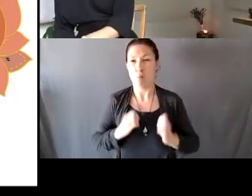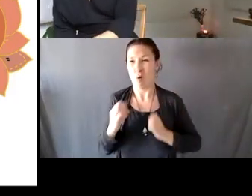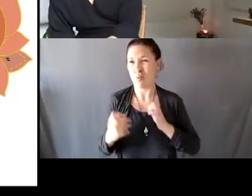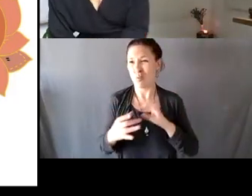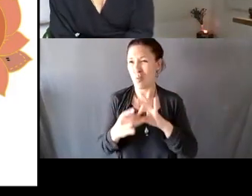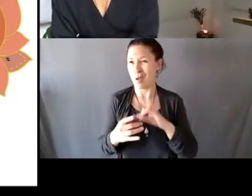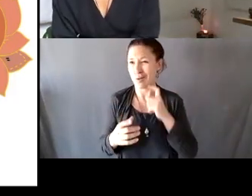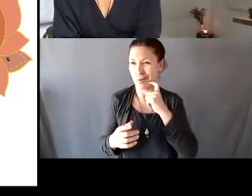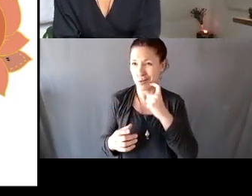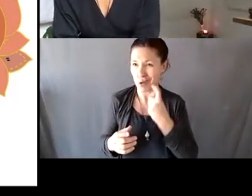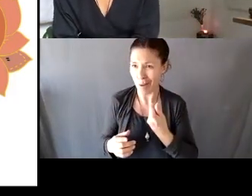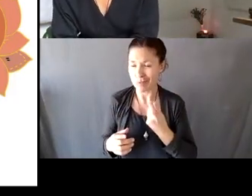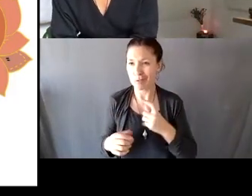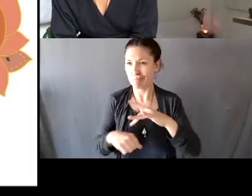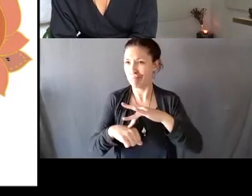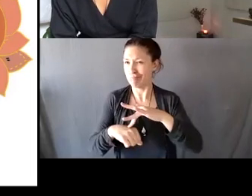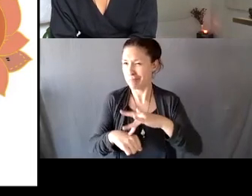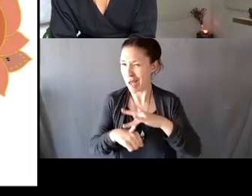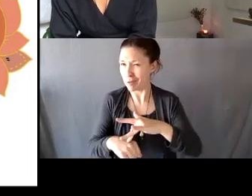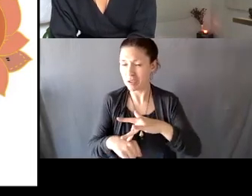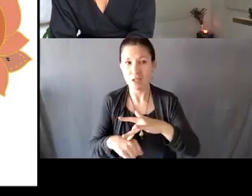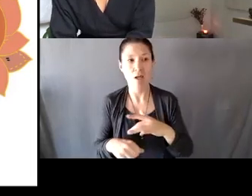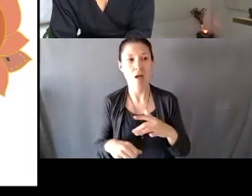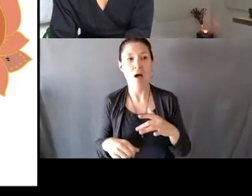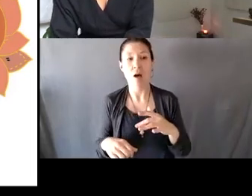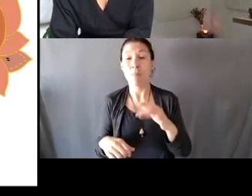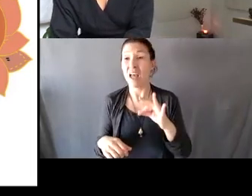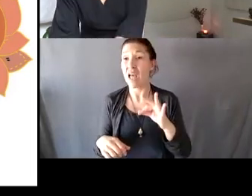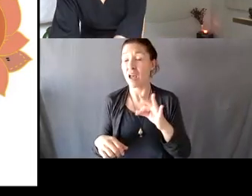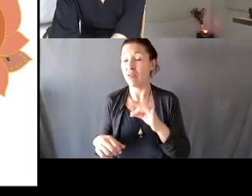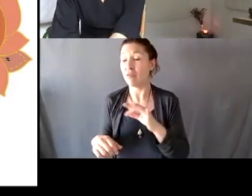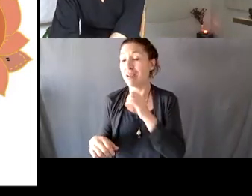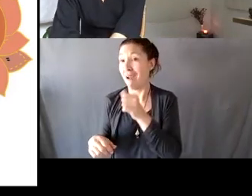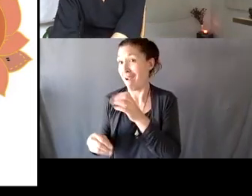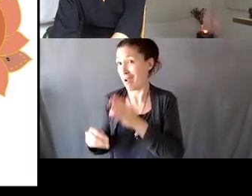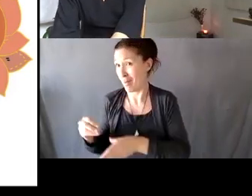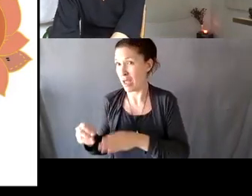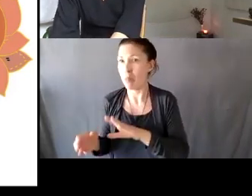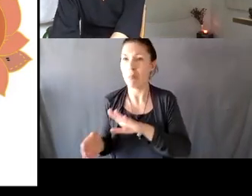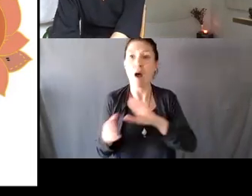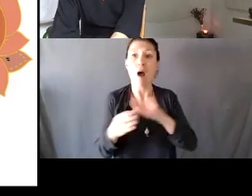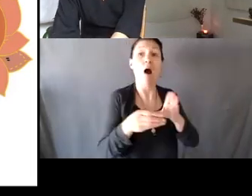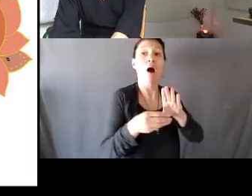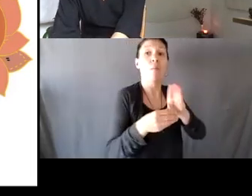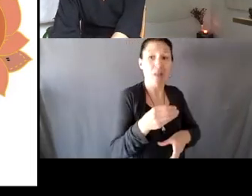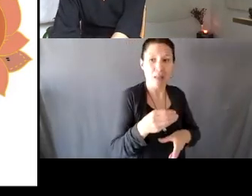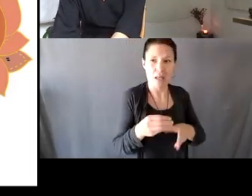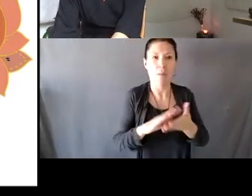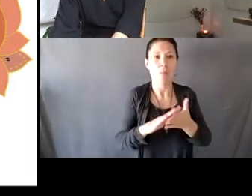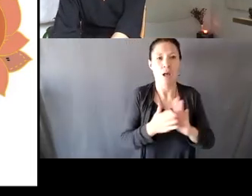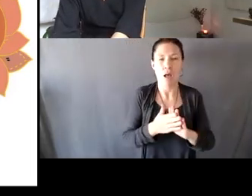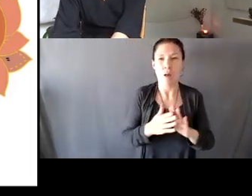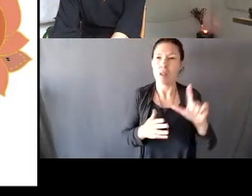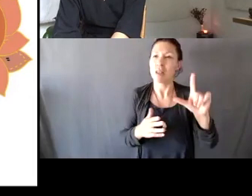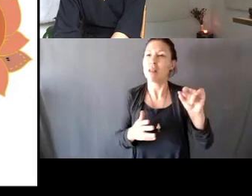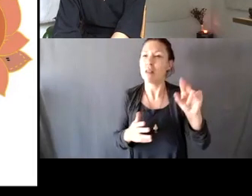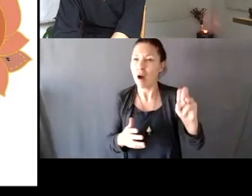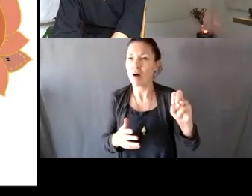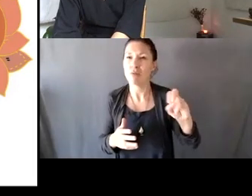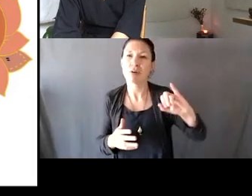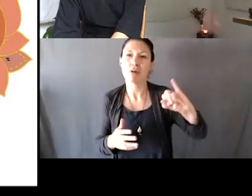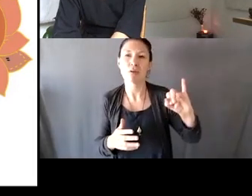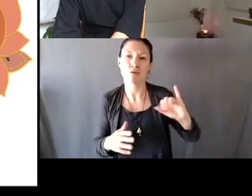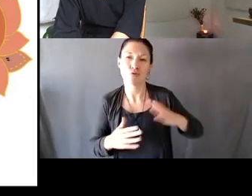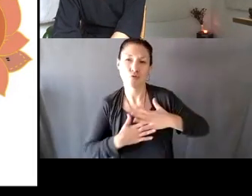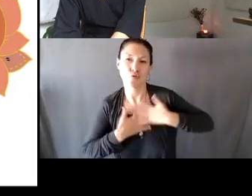let it complete, it becomes love and joy. So the function of this sound is to open your chest and feel your heart, to really release